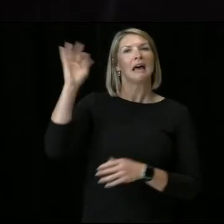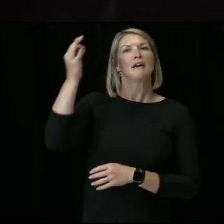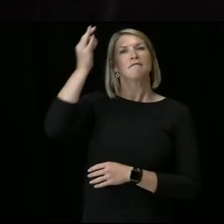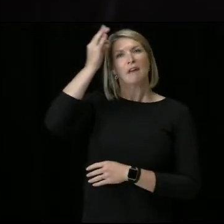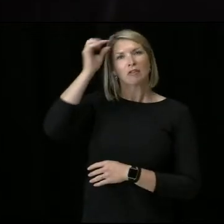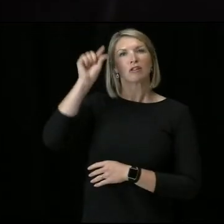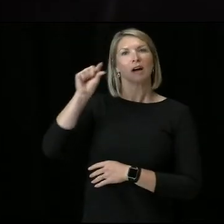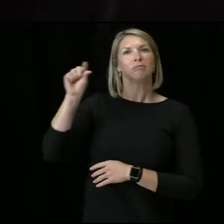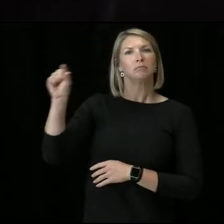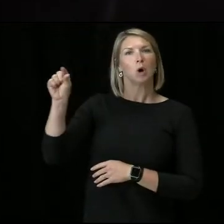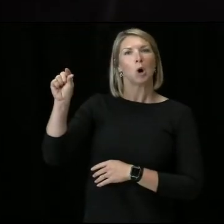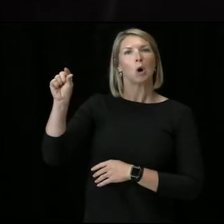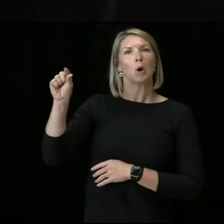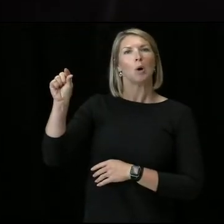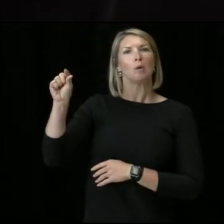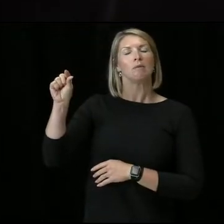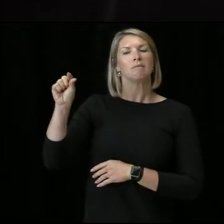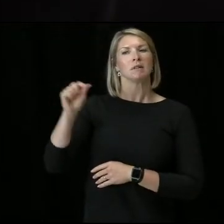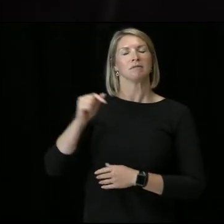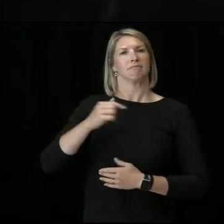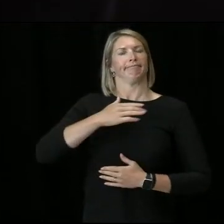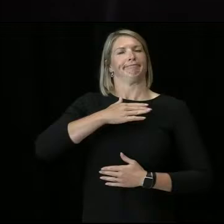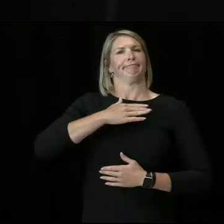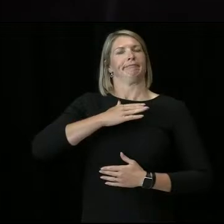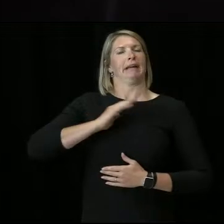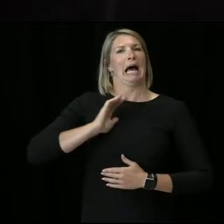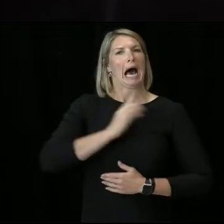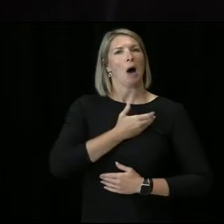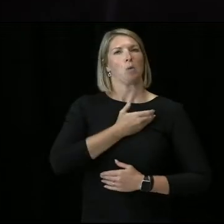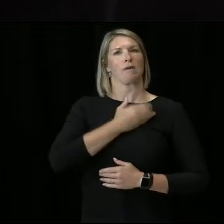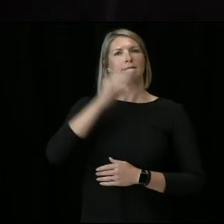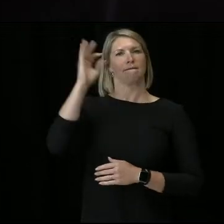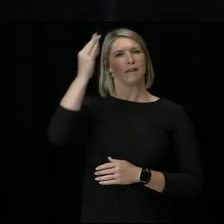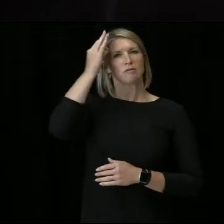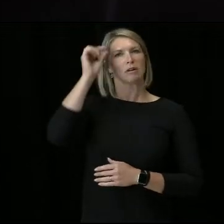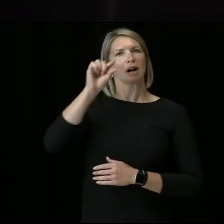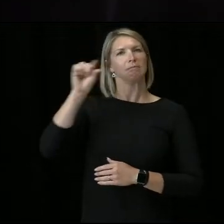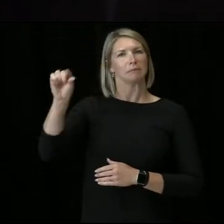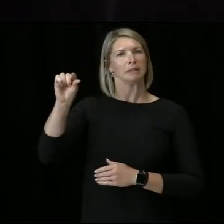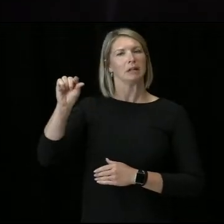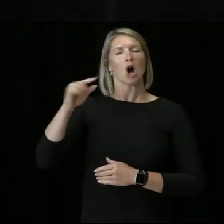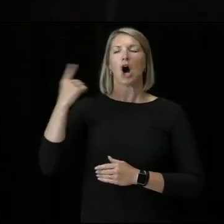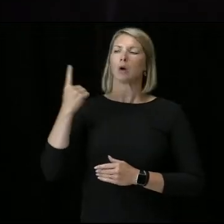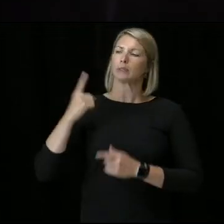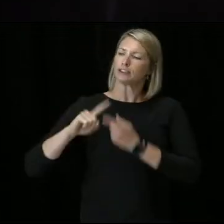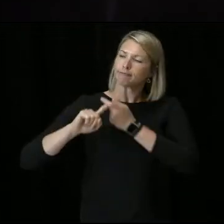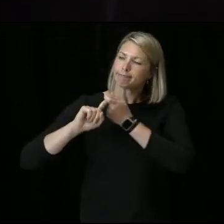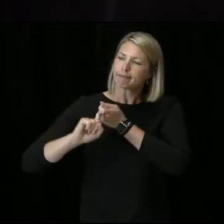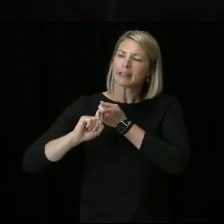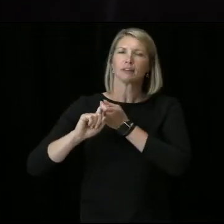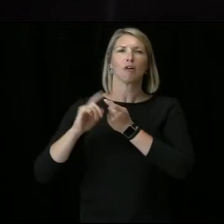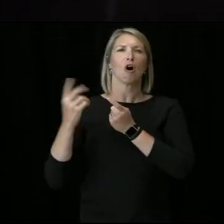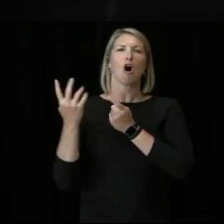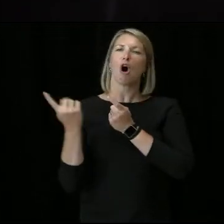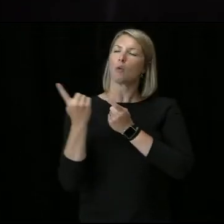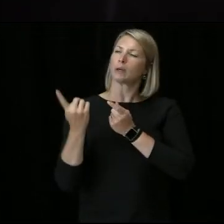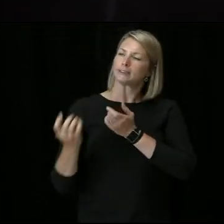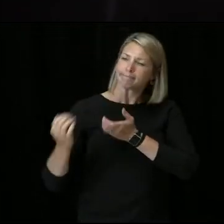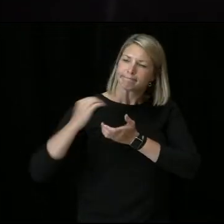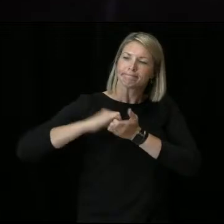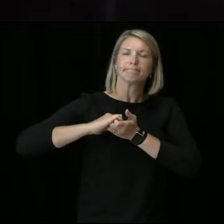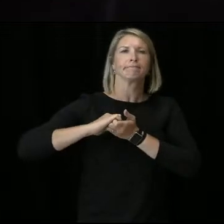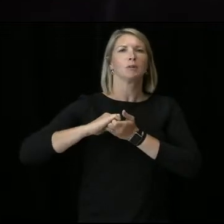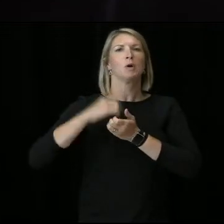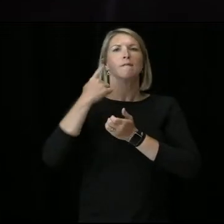government, particularly this federal government, will always be there as a friend and a partner for Newfoundland and Labrador. We will